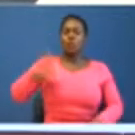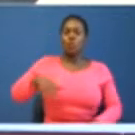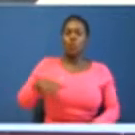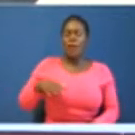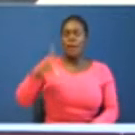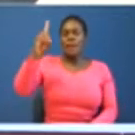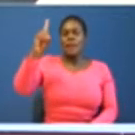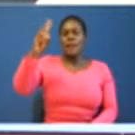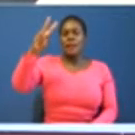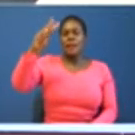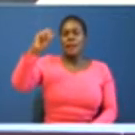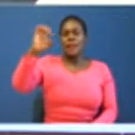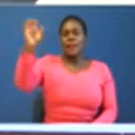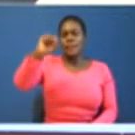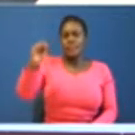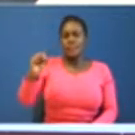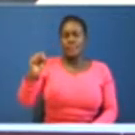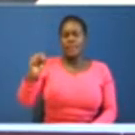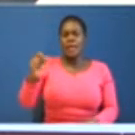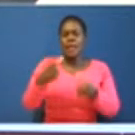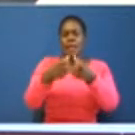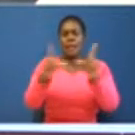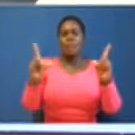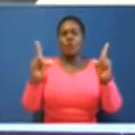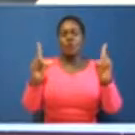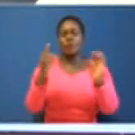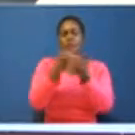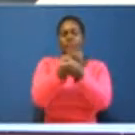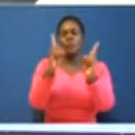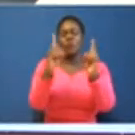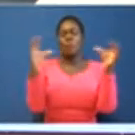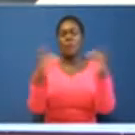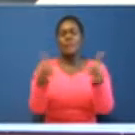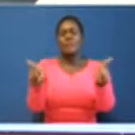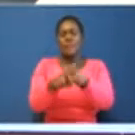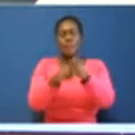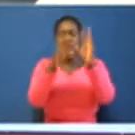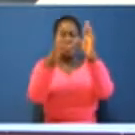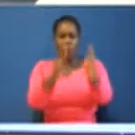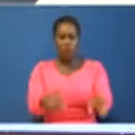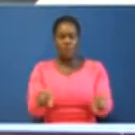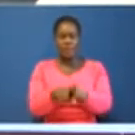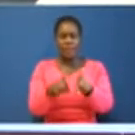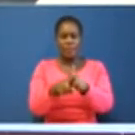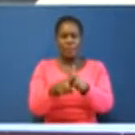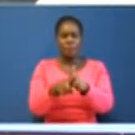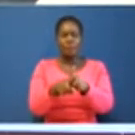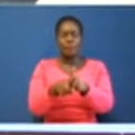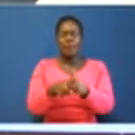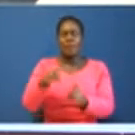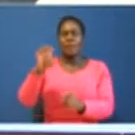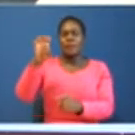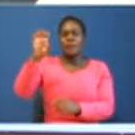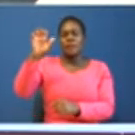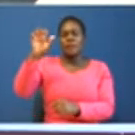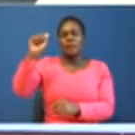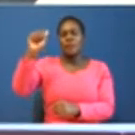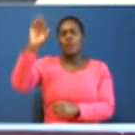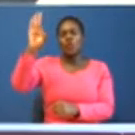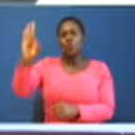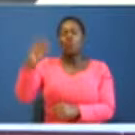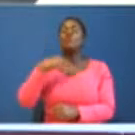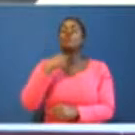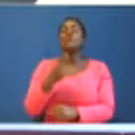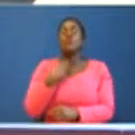dennis of the liberal democratic party as a journalist and he's also been a diplomat to the african union uh nancy